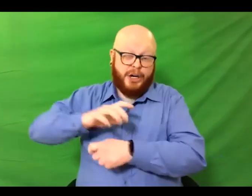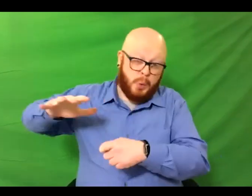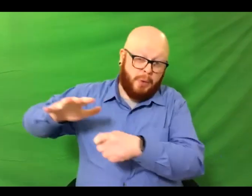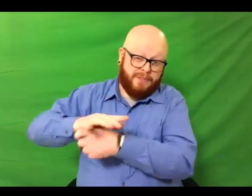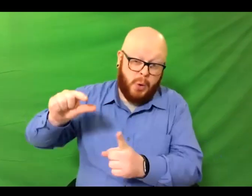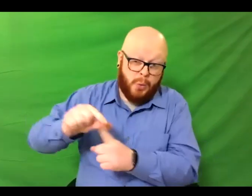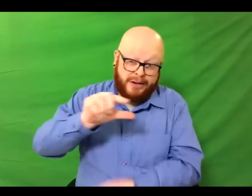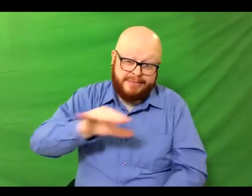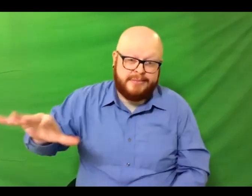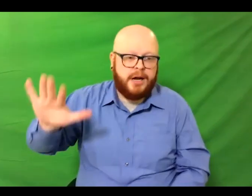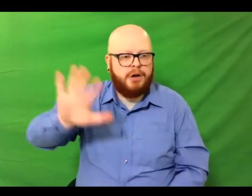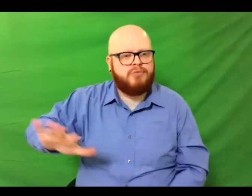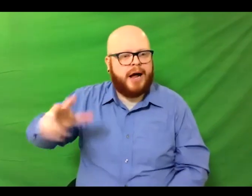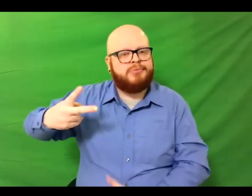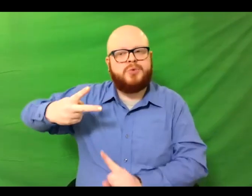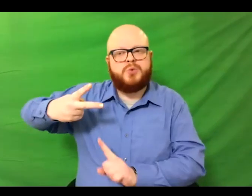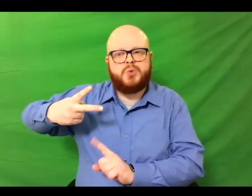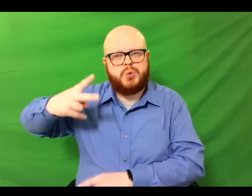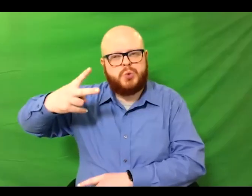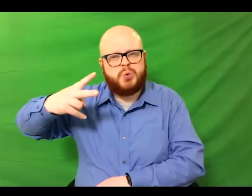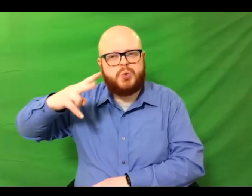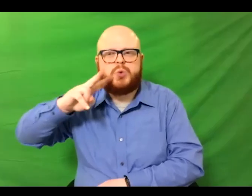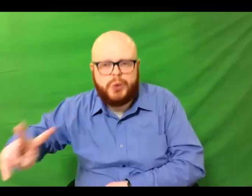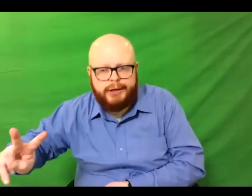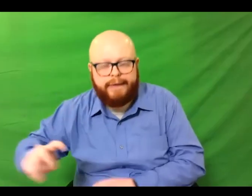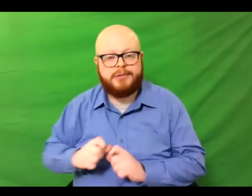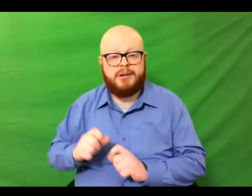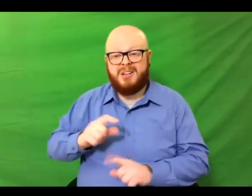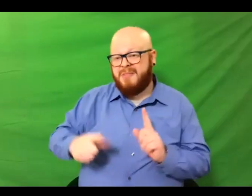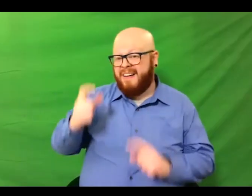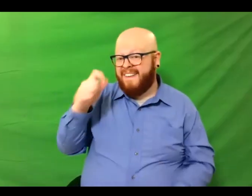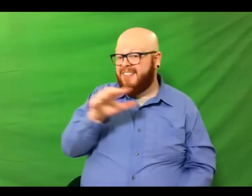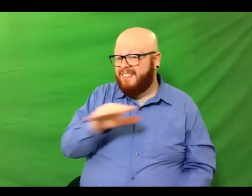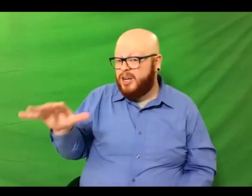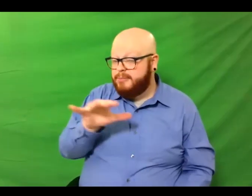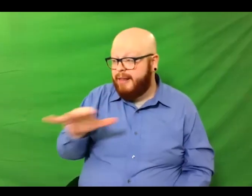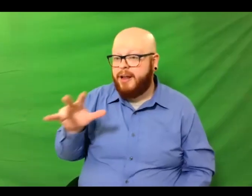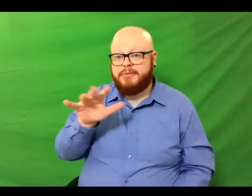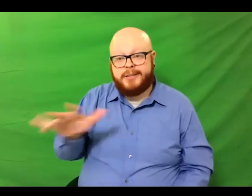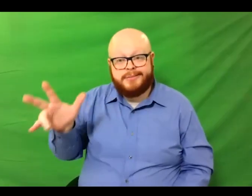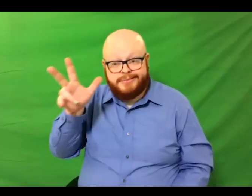mind-blowing. And fingerspelling and finger reading can be a direct link to the written word.